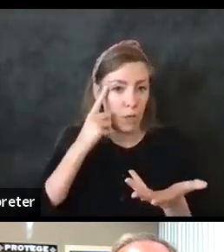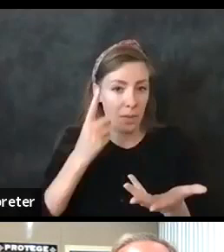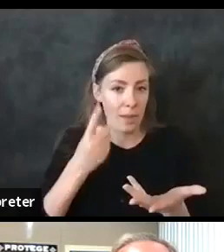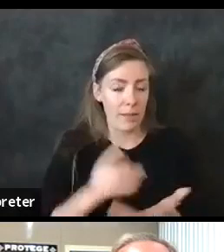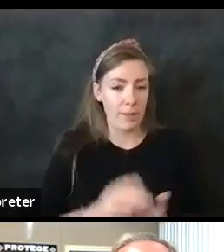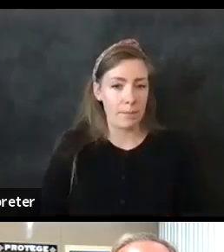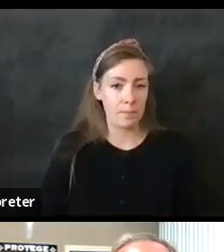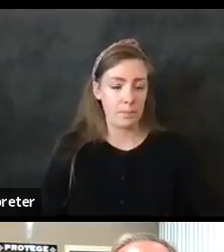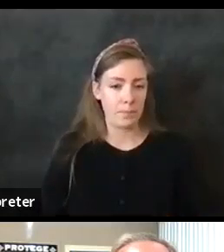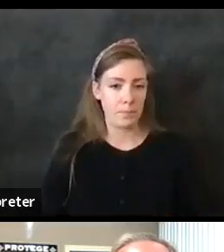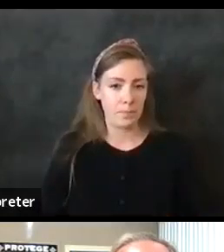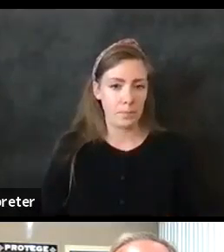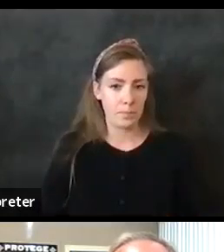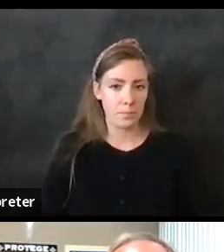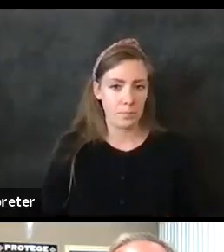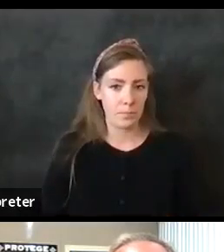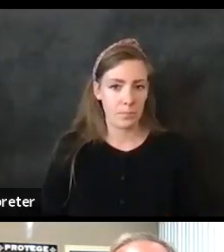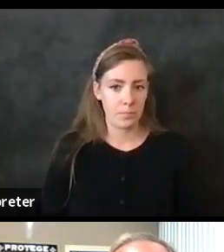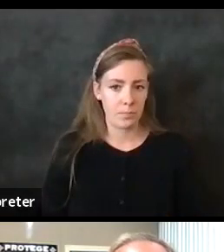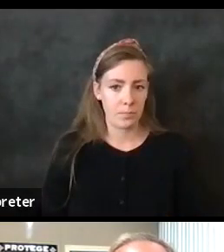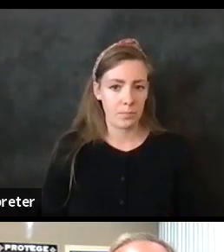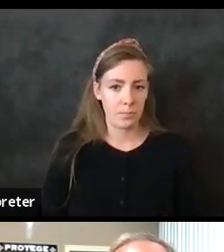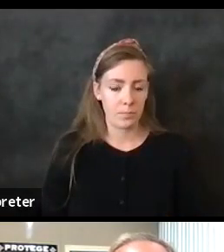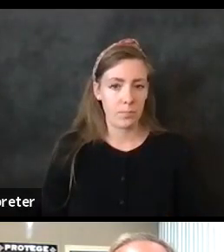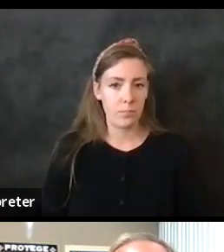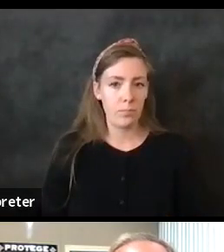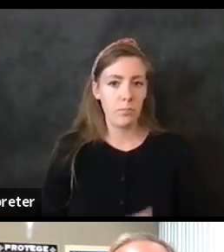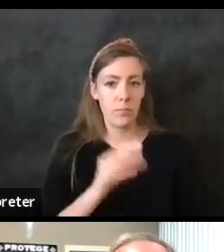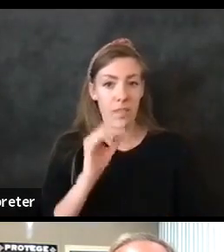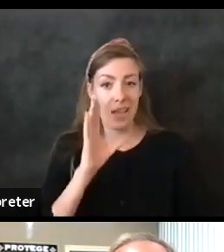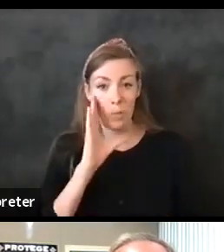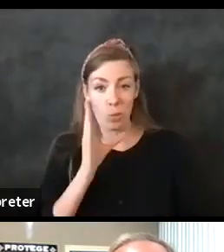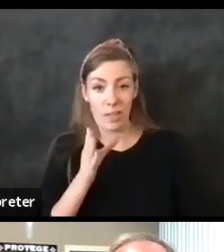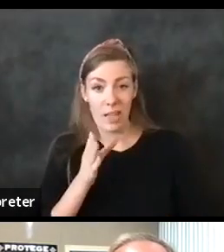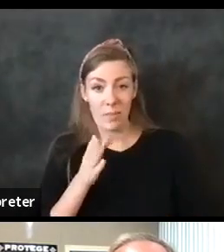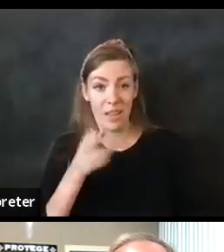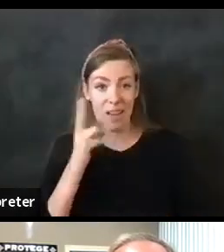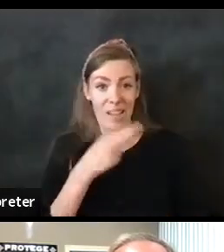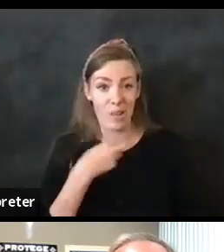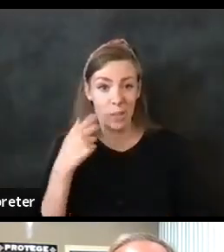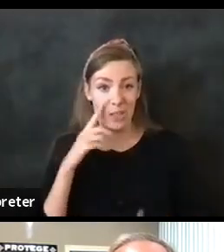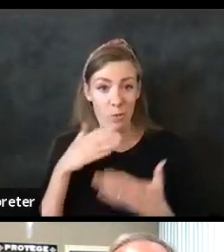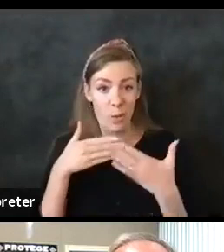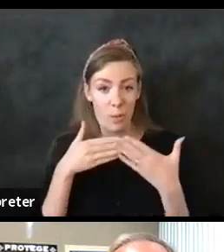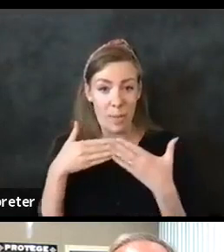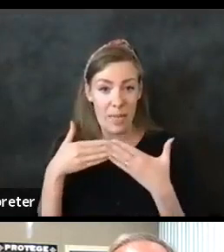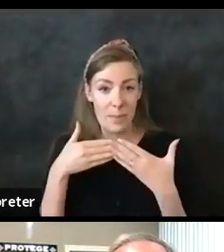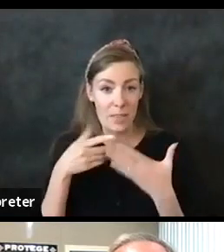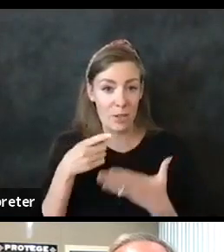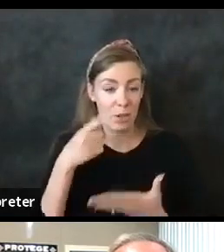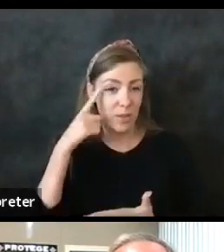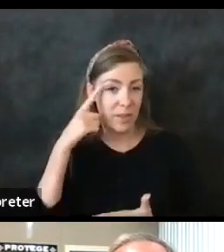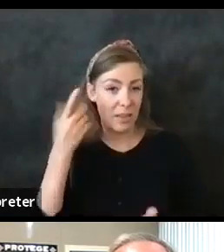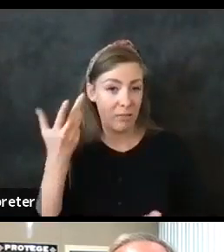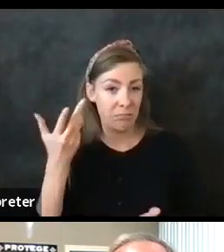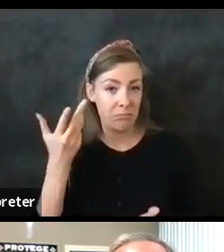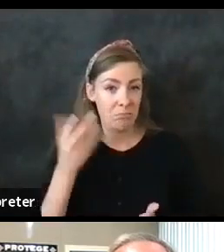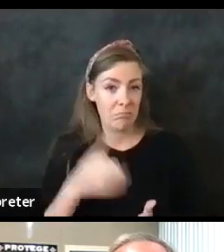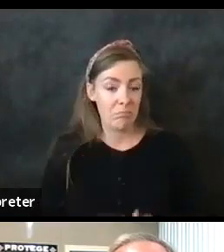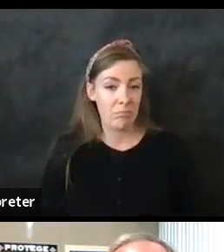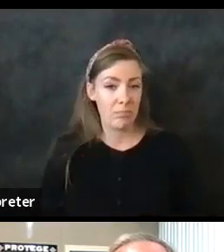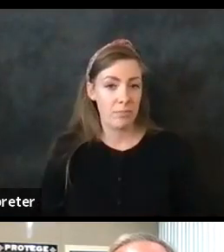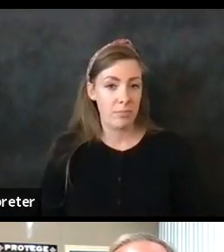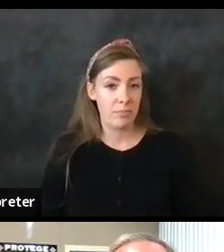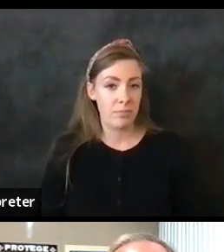might be for that? Would they be vulnerable, I guess, is the other question, during the period where there will not be